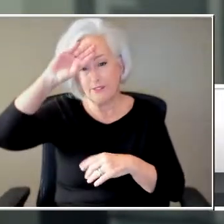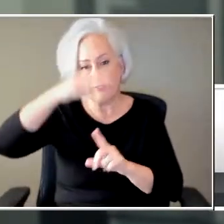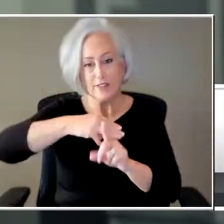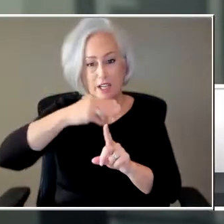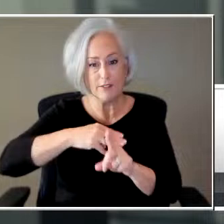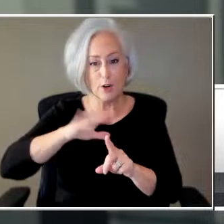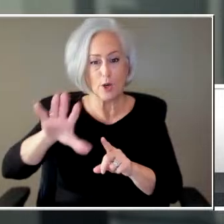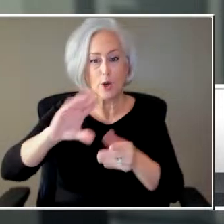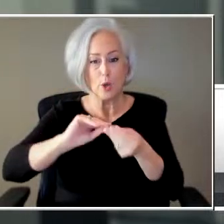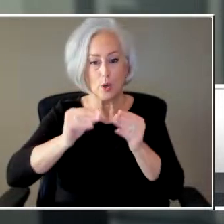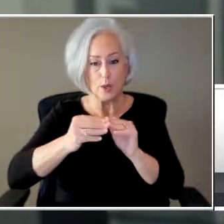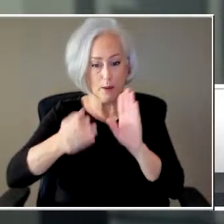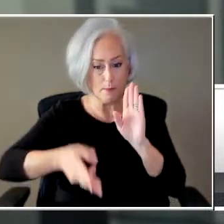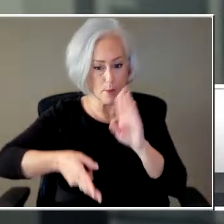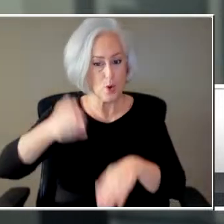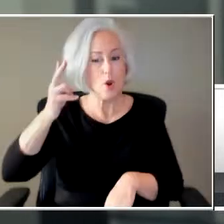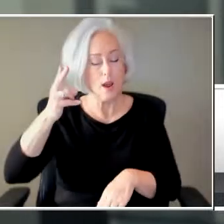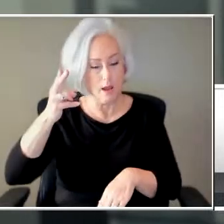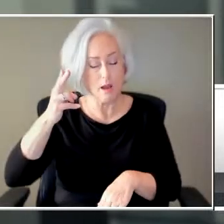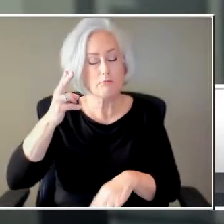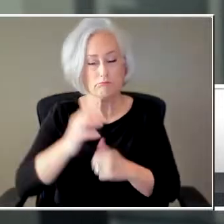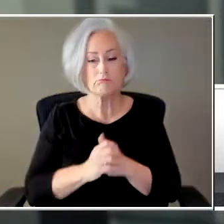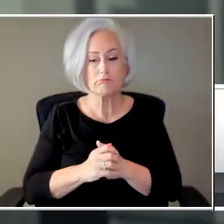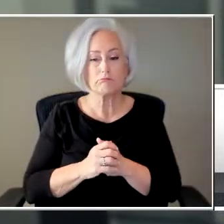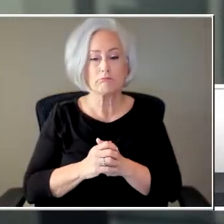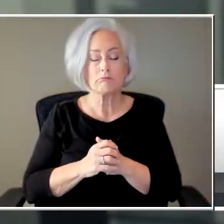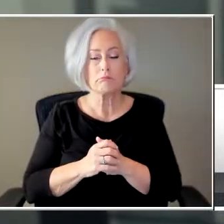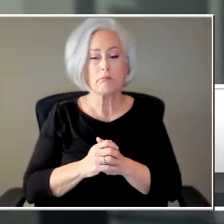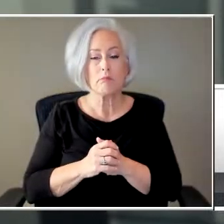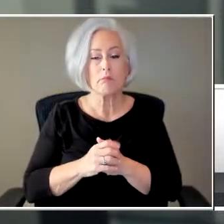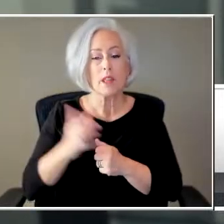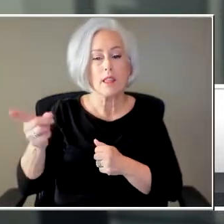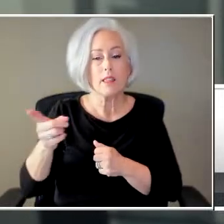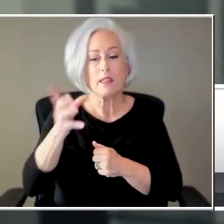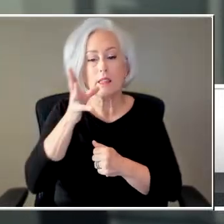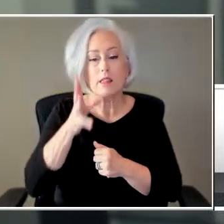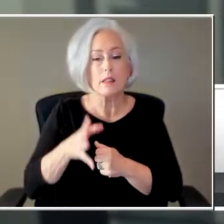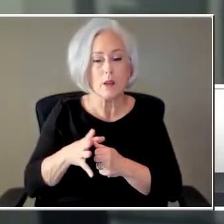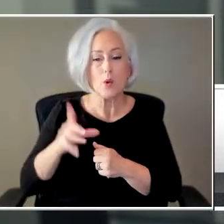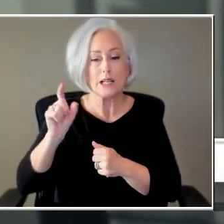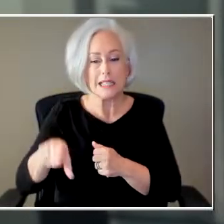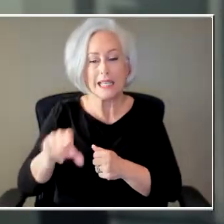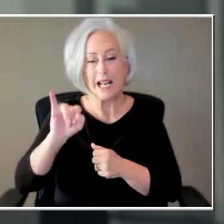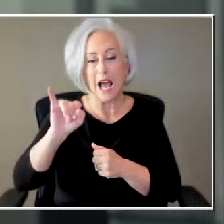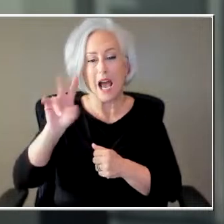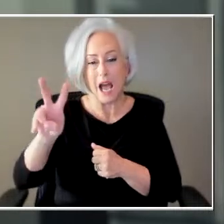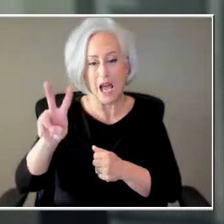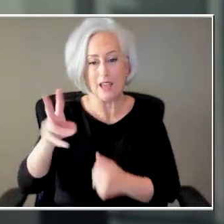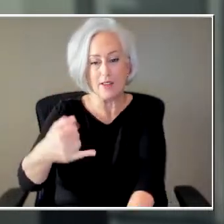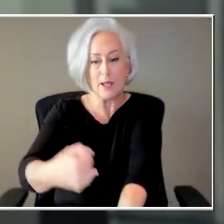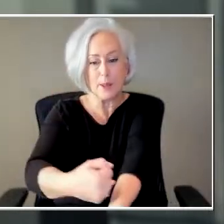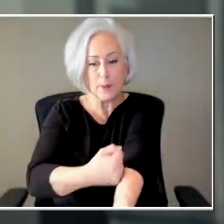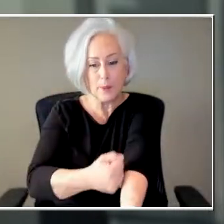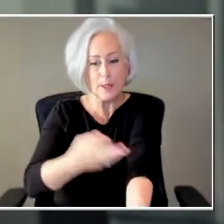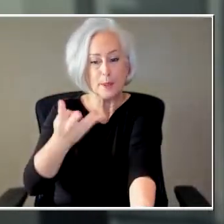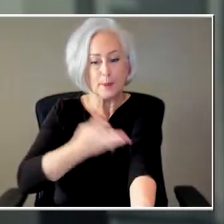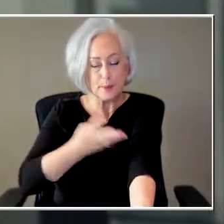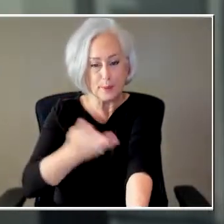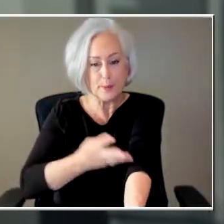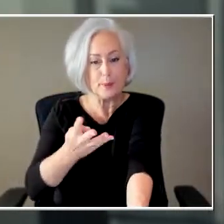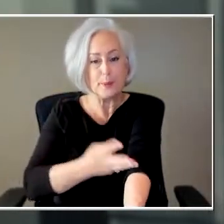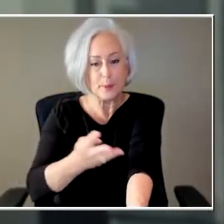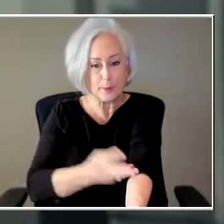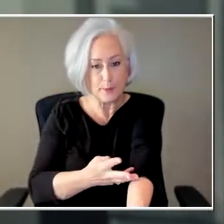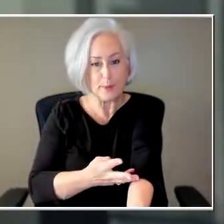high, they were very high, and she needed IV therapy. She needed to be admitted to the hospital. We had to do a